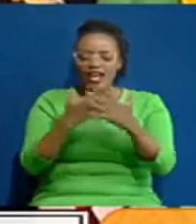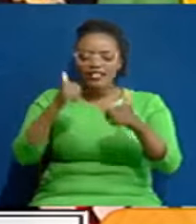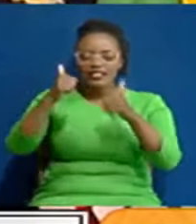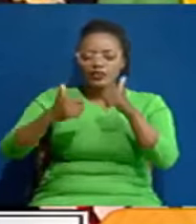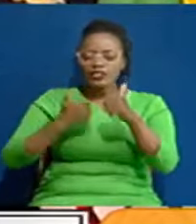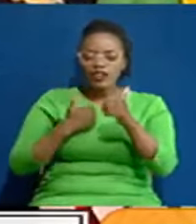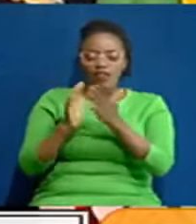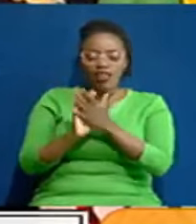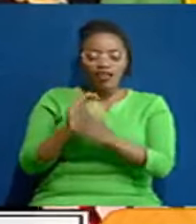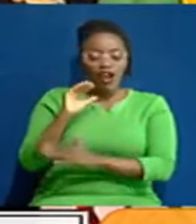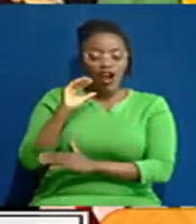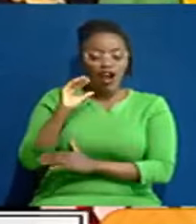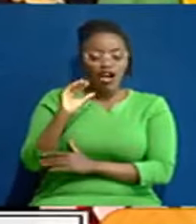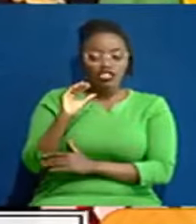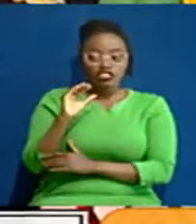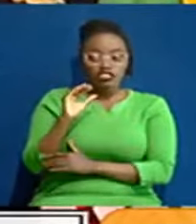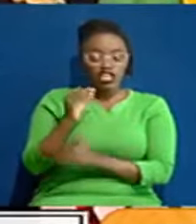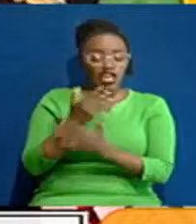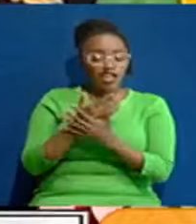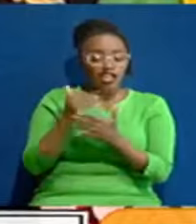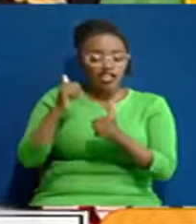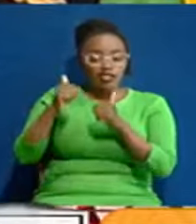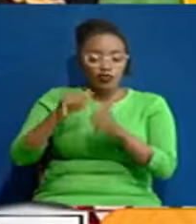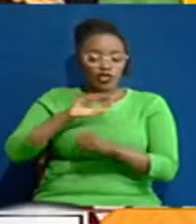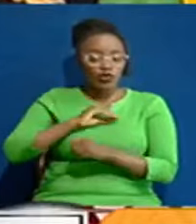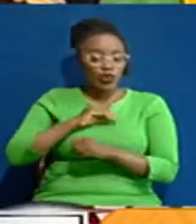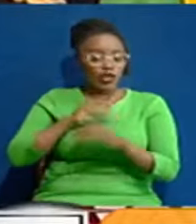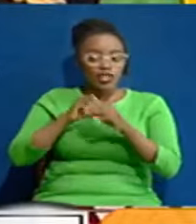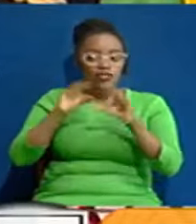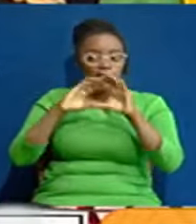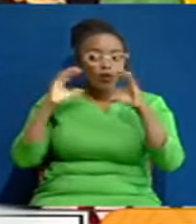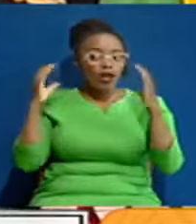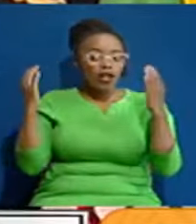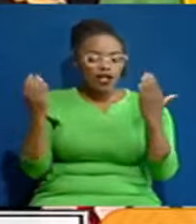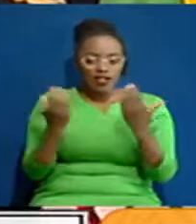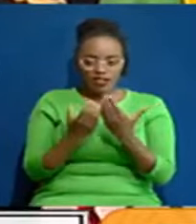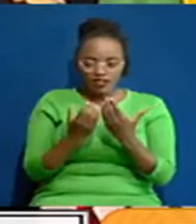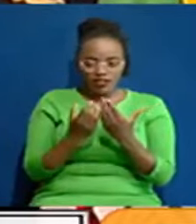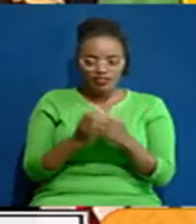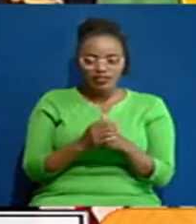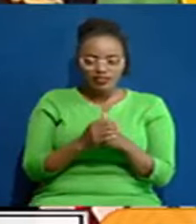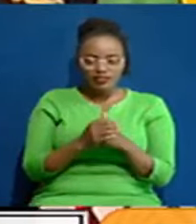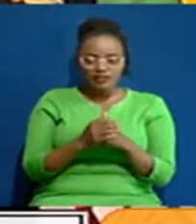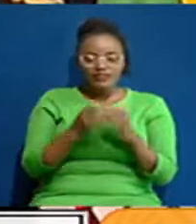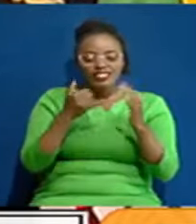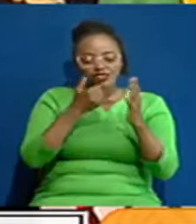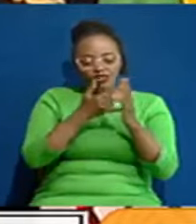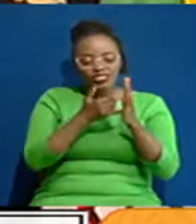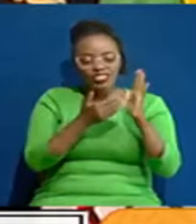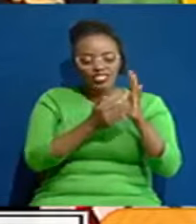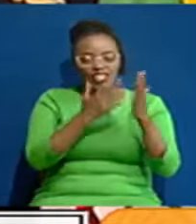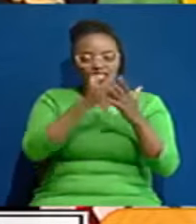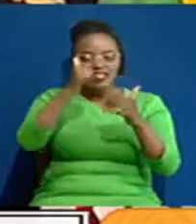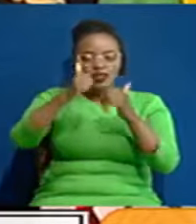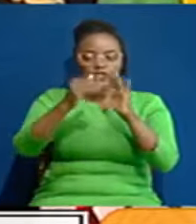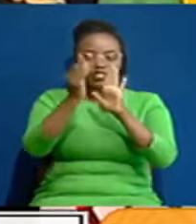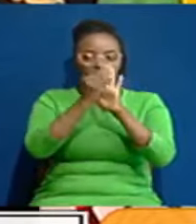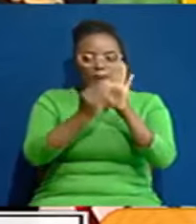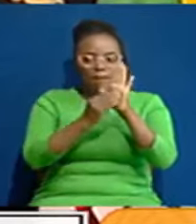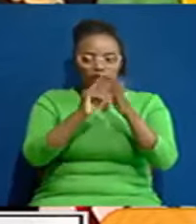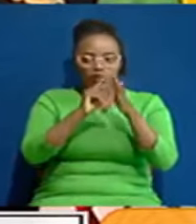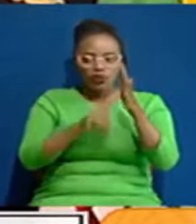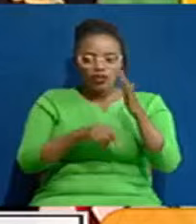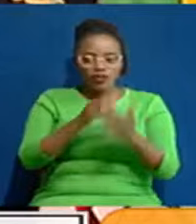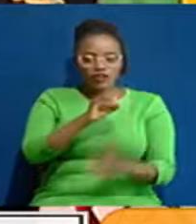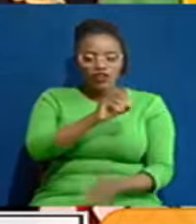and cash and anything that he owned in this world. And among the things that he did put was the